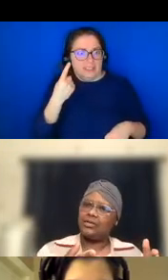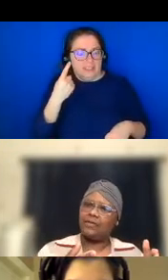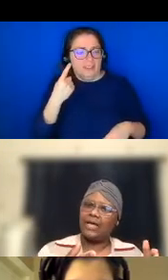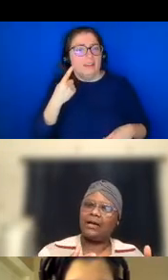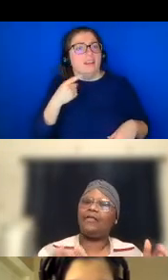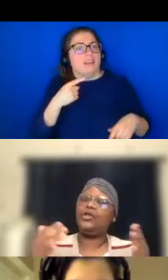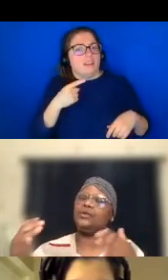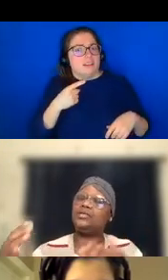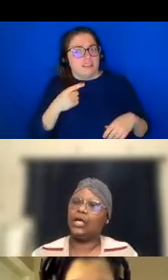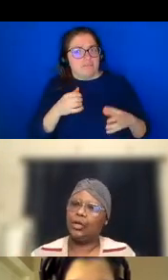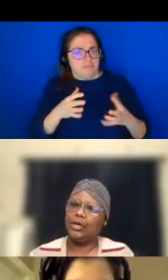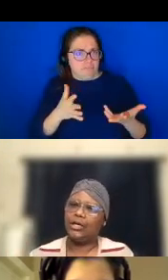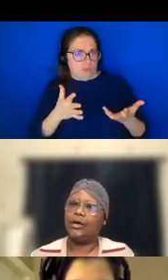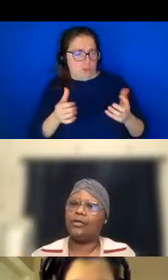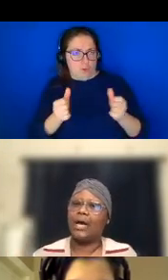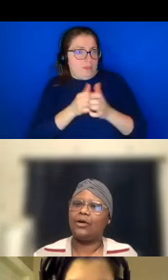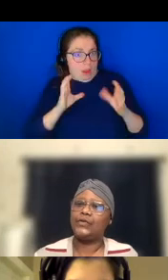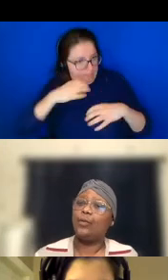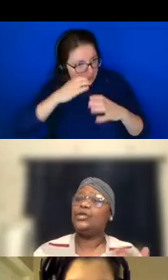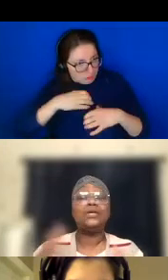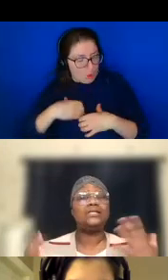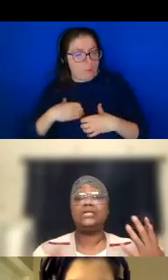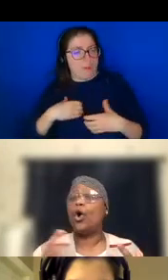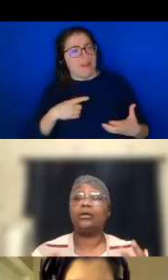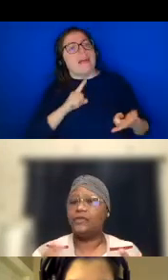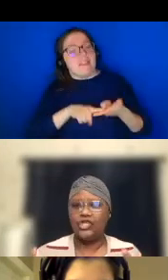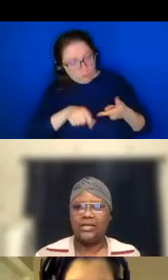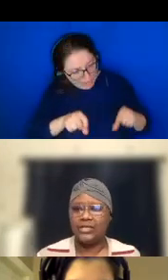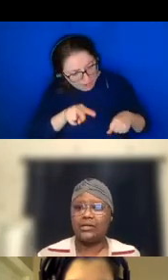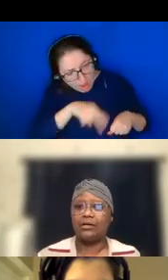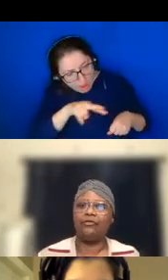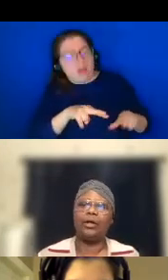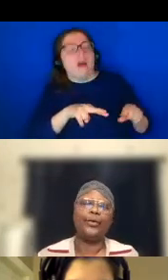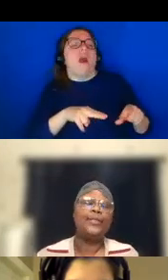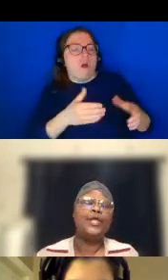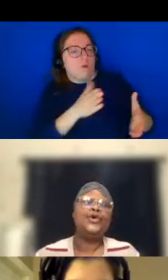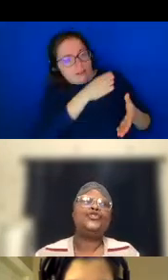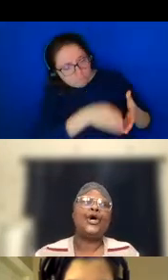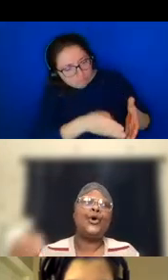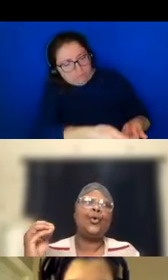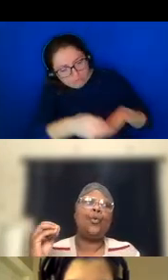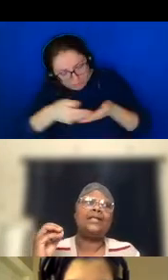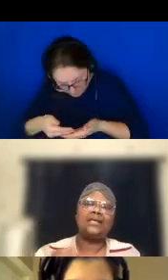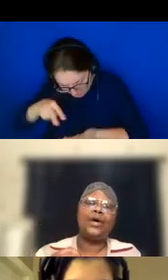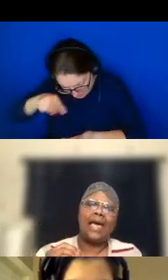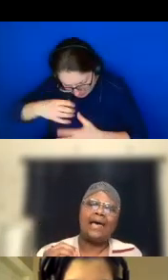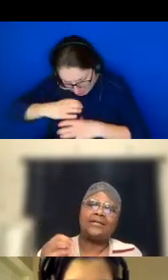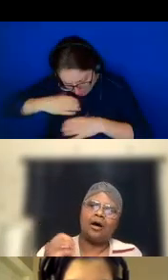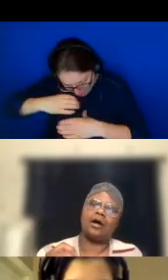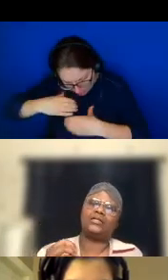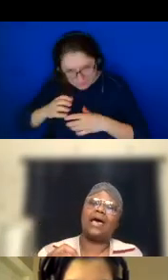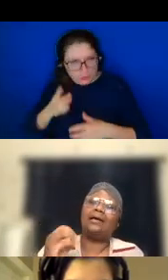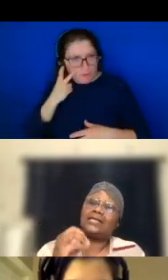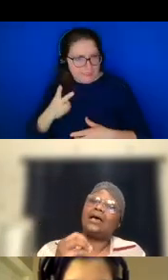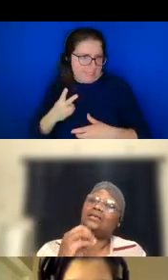section of that and then you can take a look at it under the microscope and you can see all of the changes that are available. So when someone has a